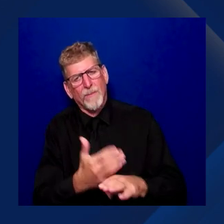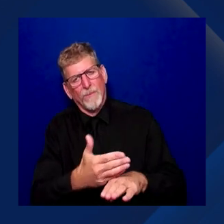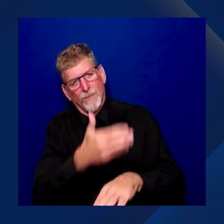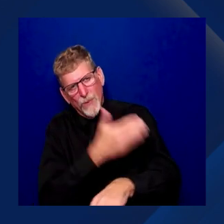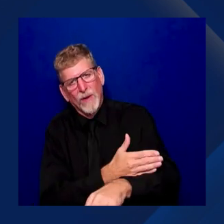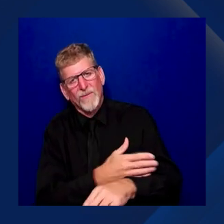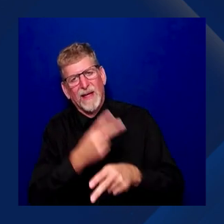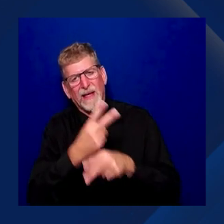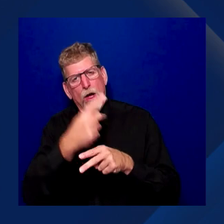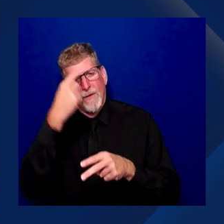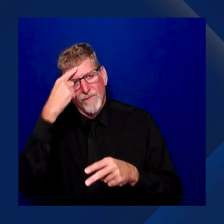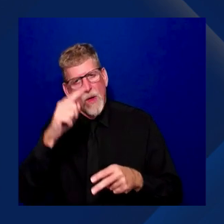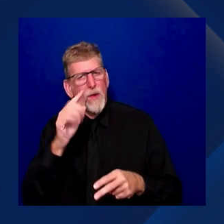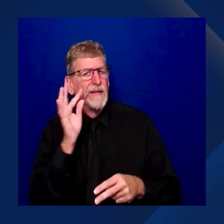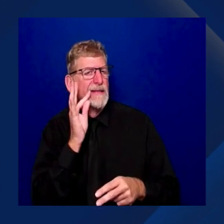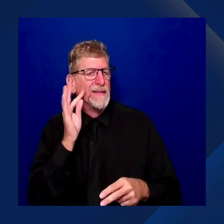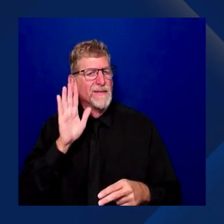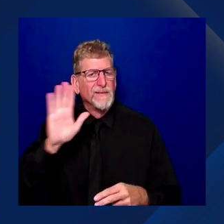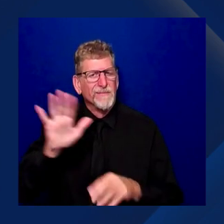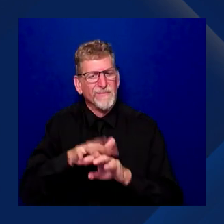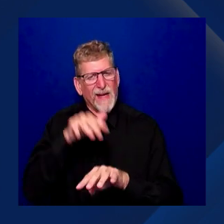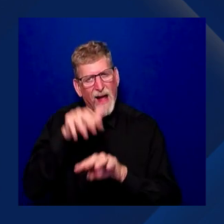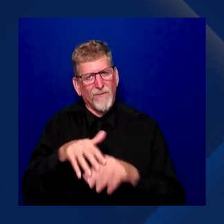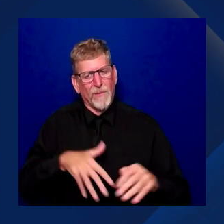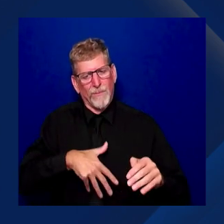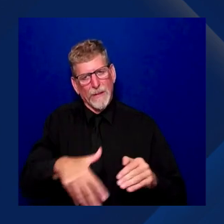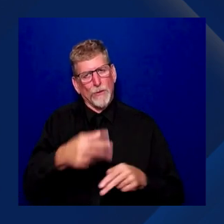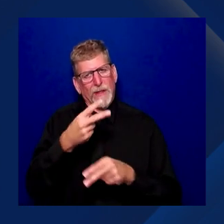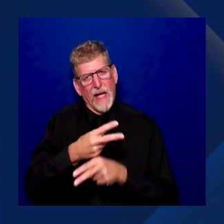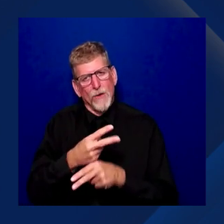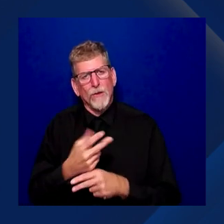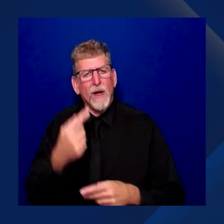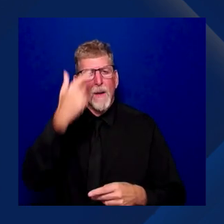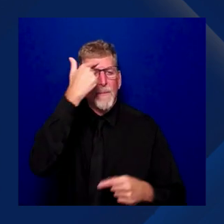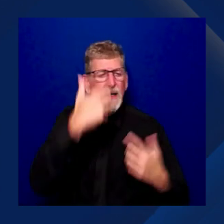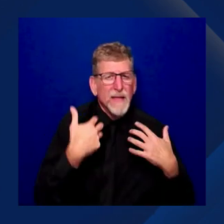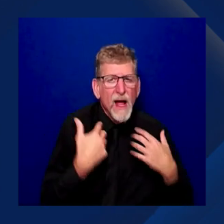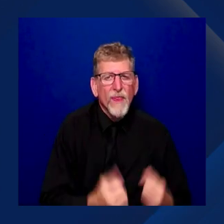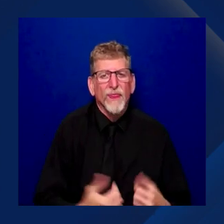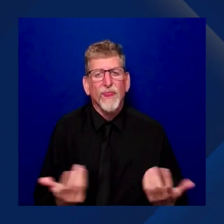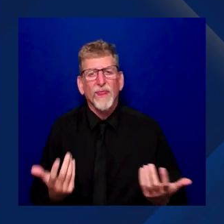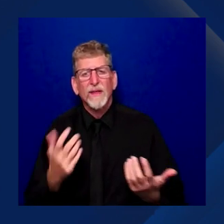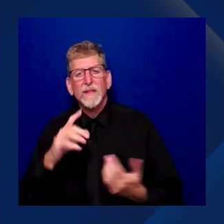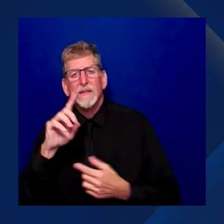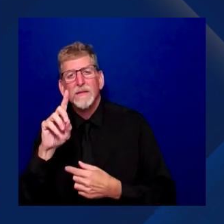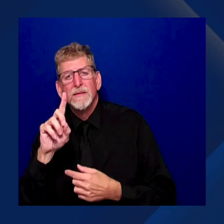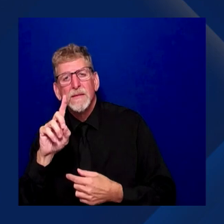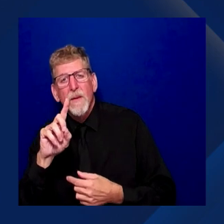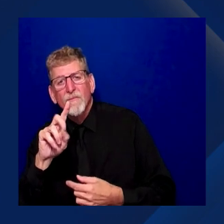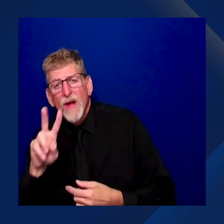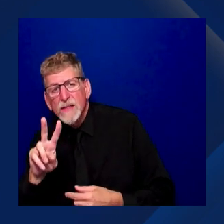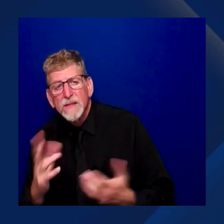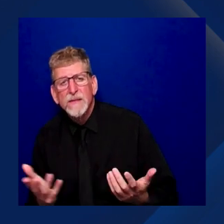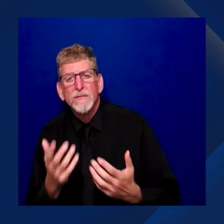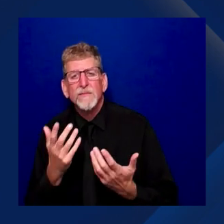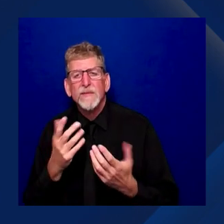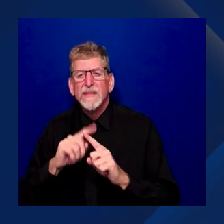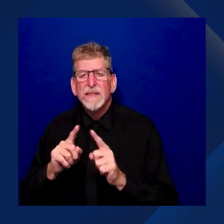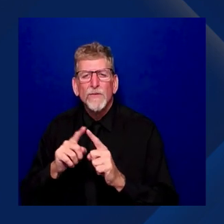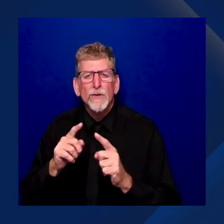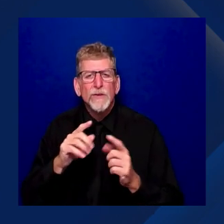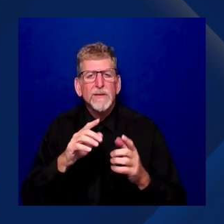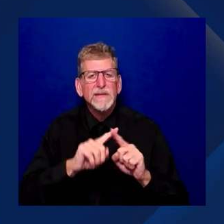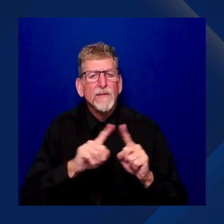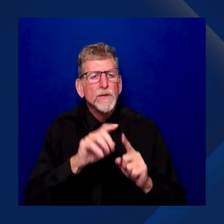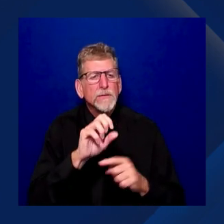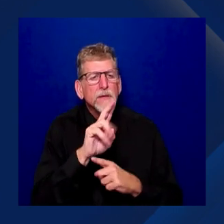facilities, domestic violence shelters, and substance abuse and rehab programs. Improving these areas and allocating funds would make a large impact